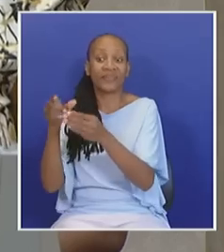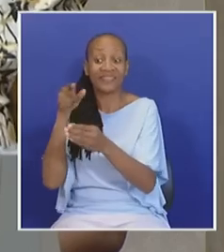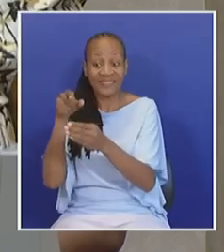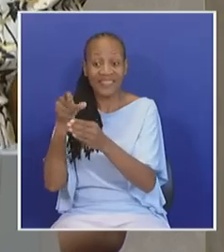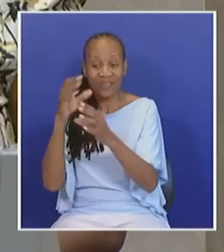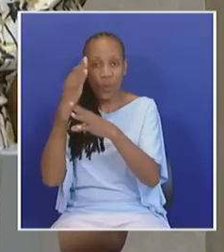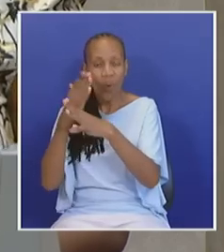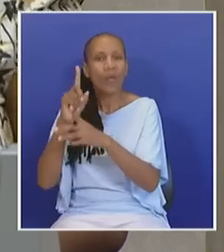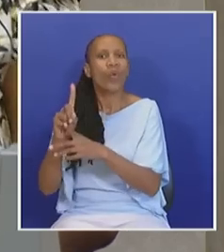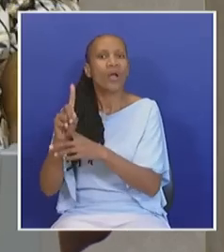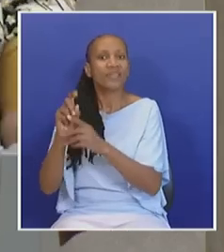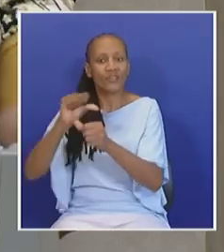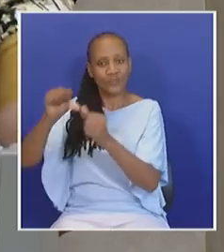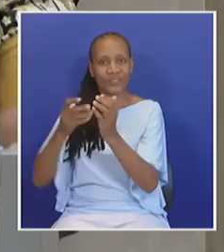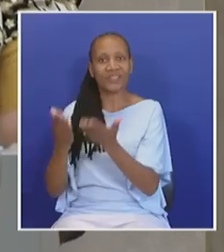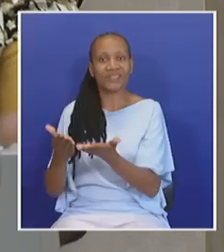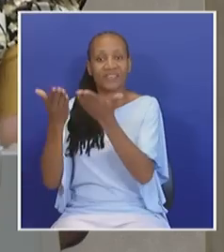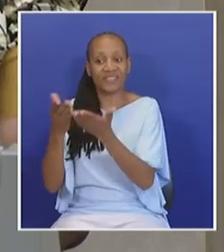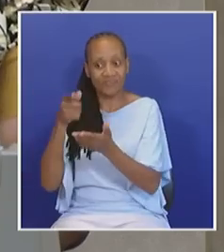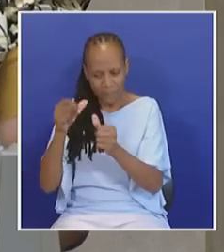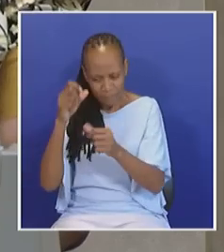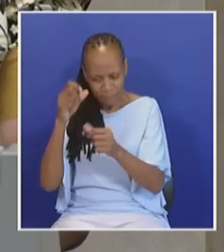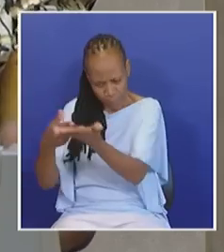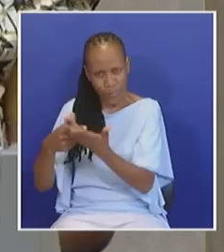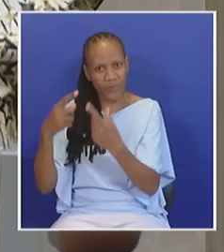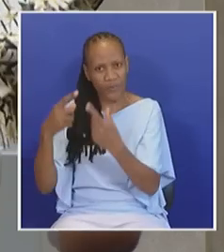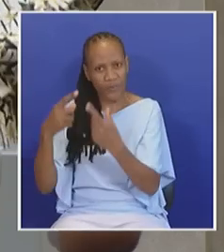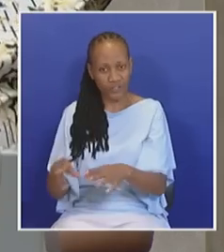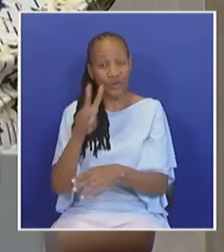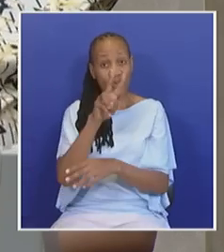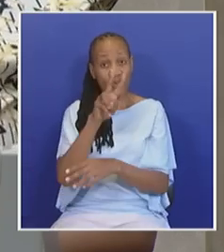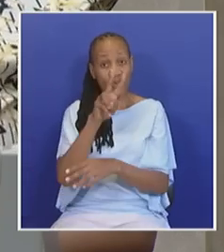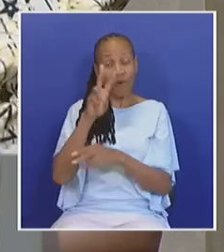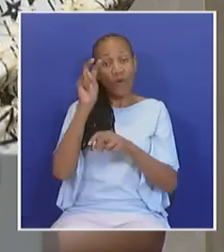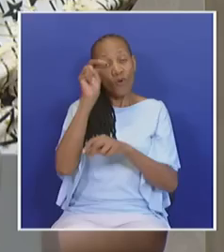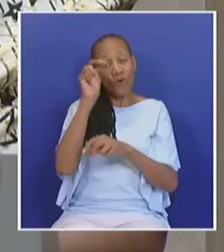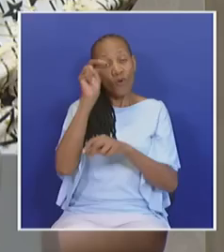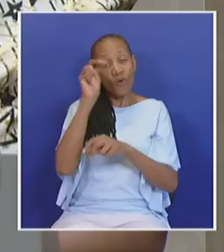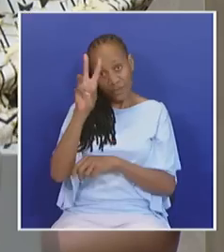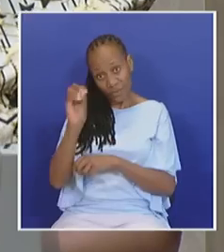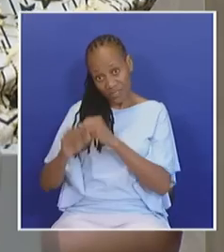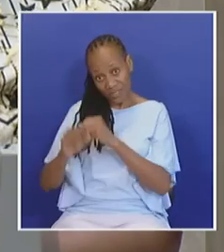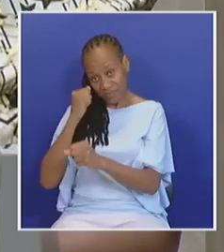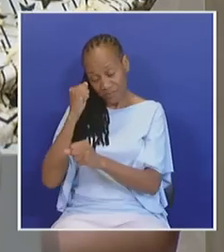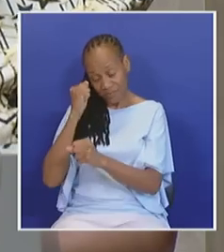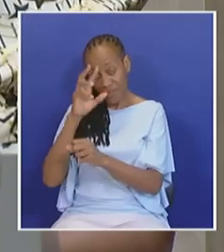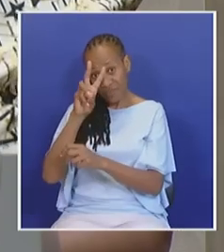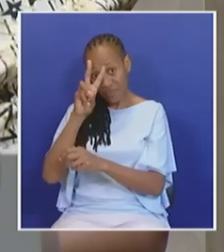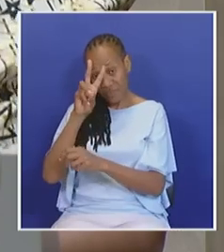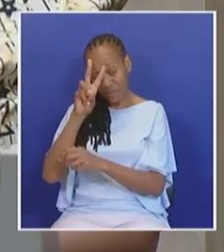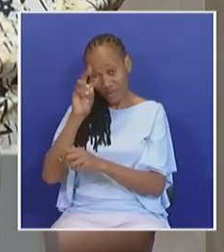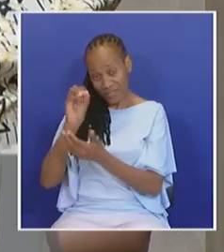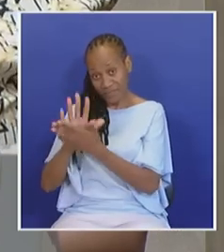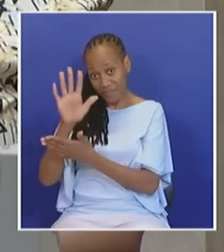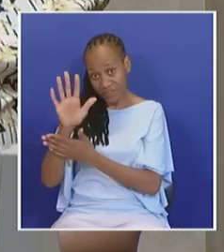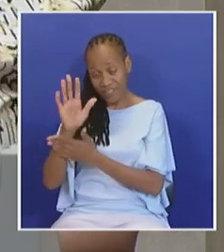for consideration. On the 24th of November 2015, the Select Committee on Social